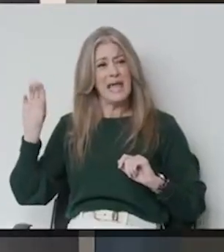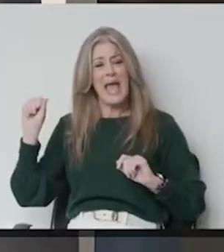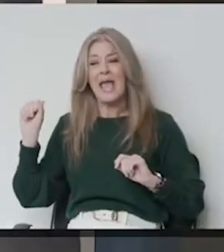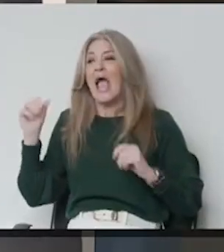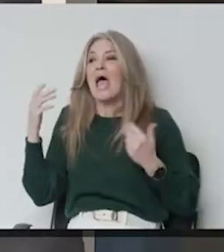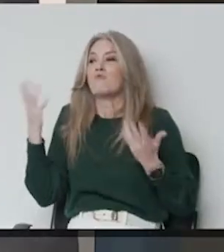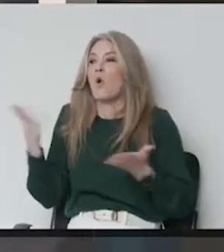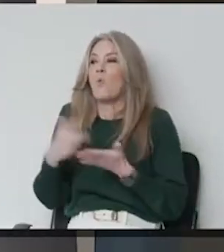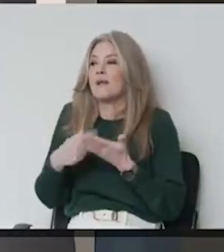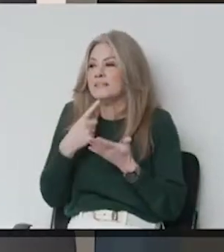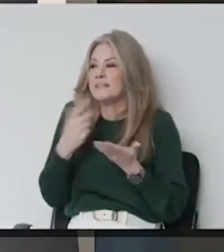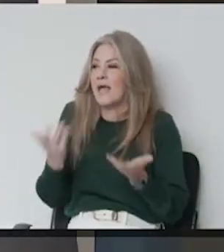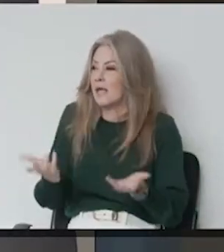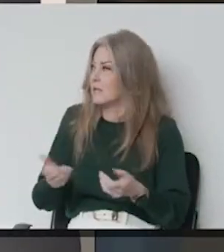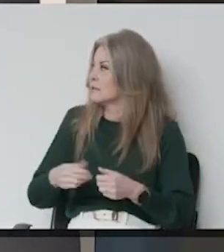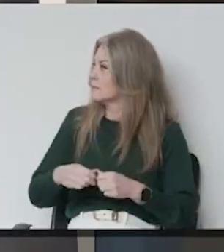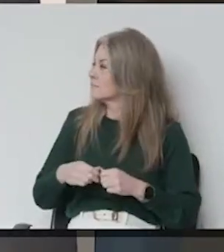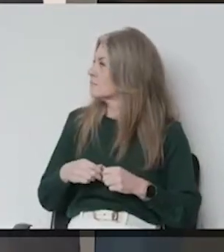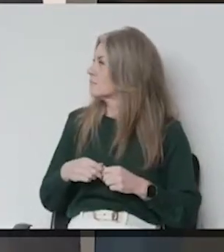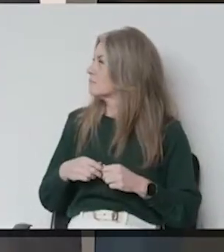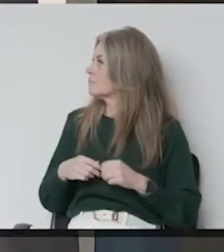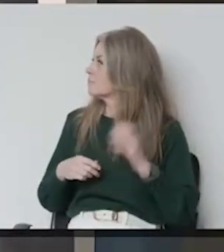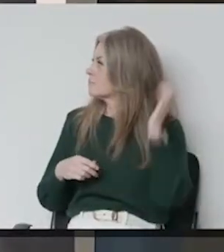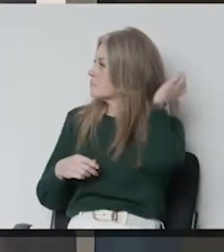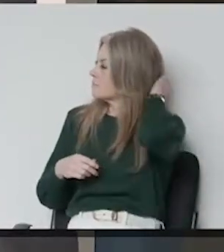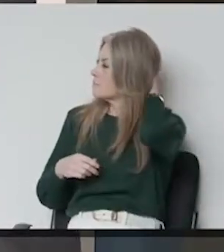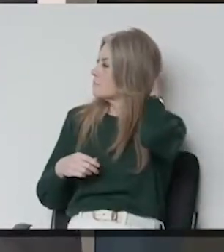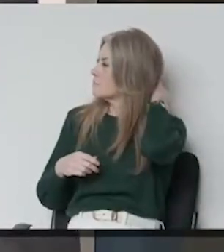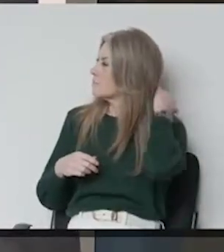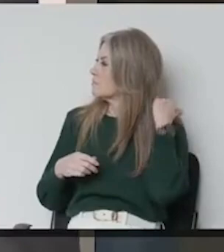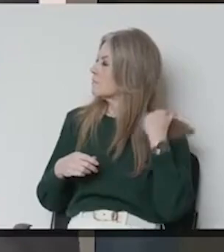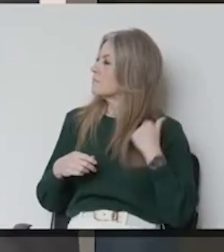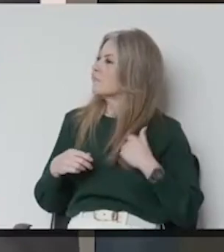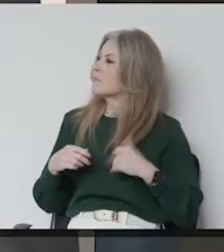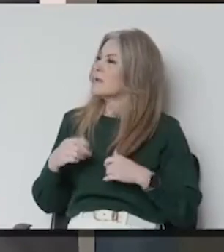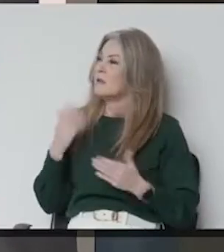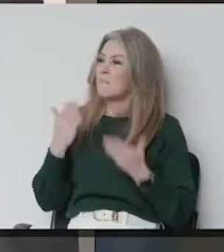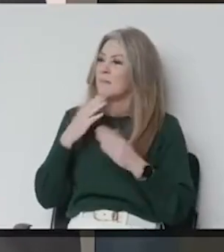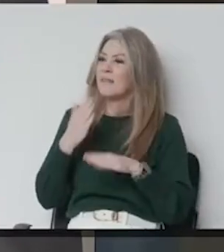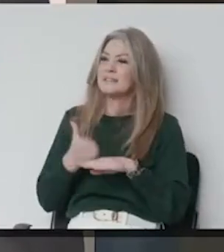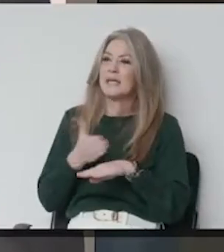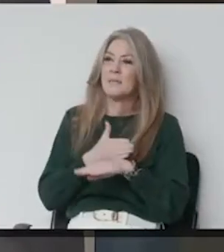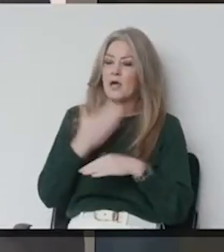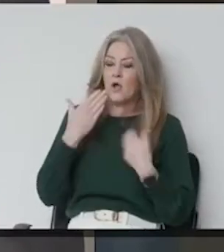experience with it. I've just only heard it's so-so. Maybe it's getting better. I don't know.